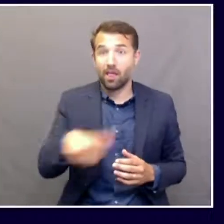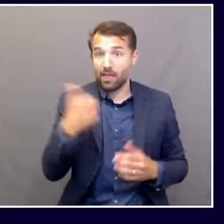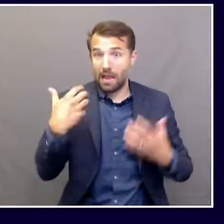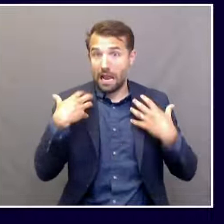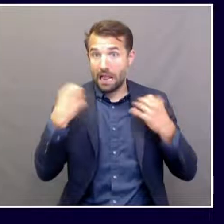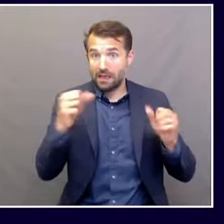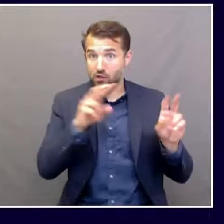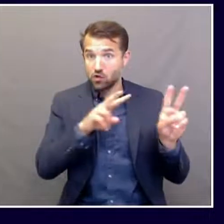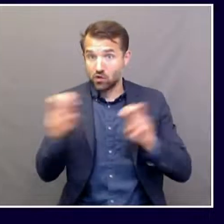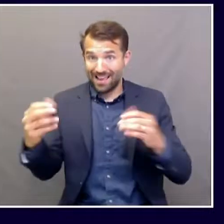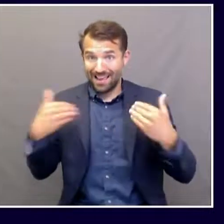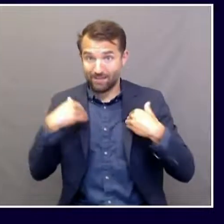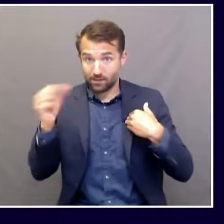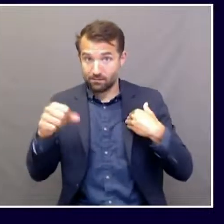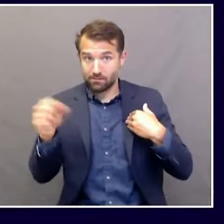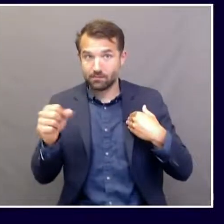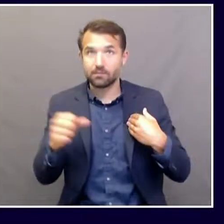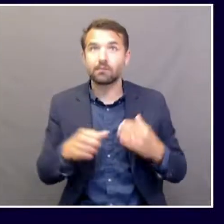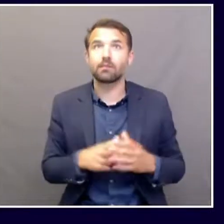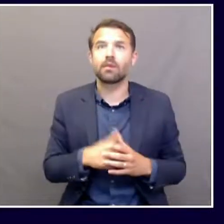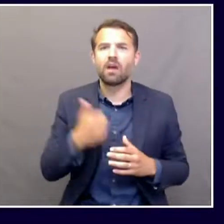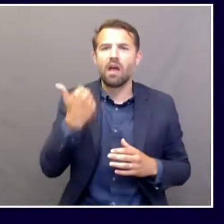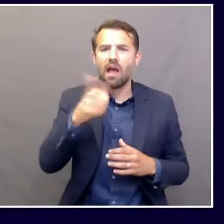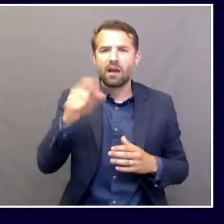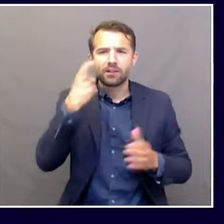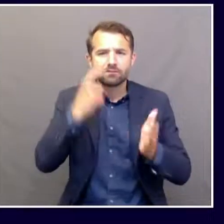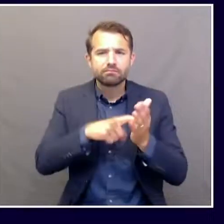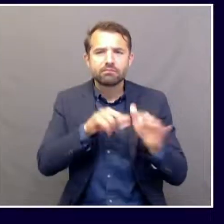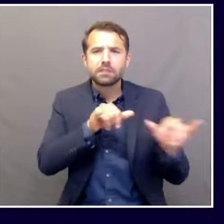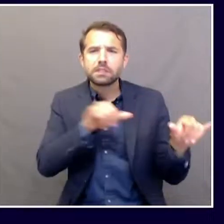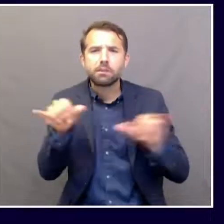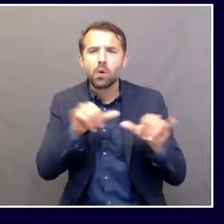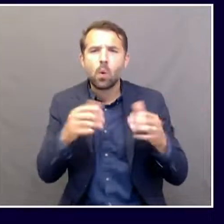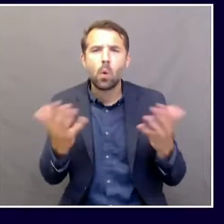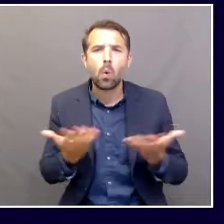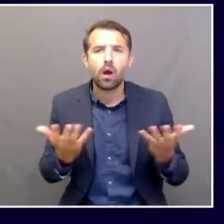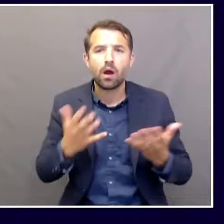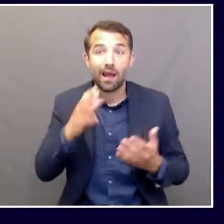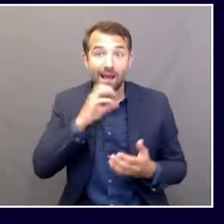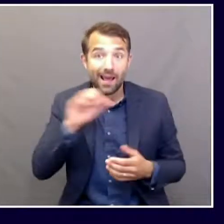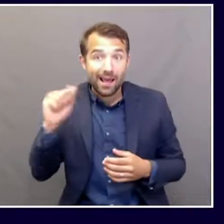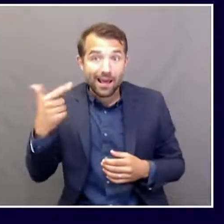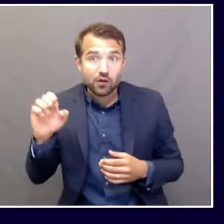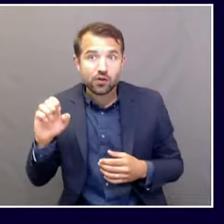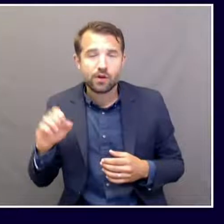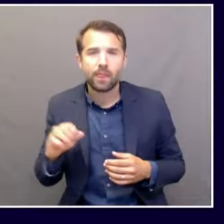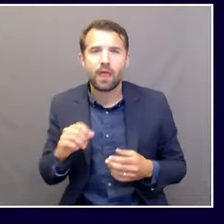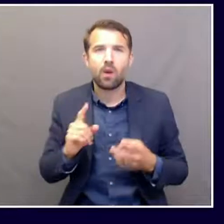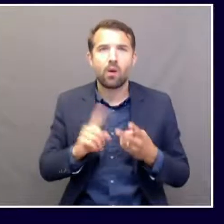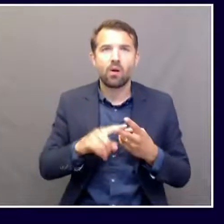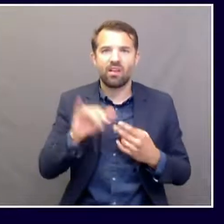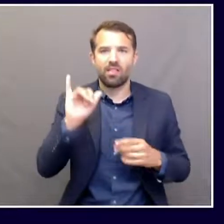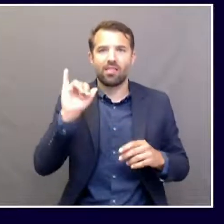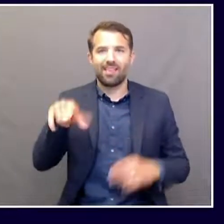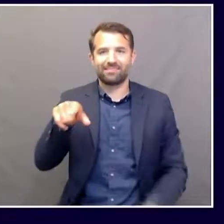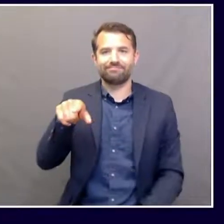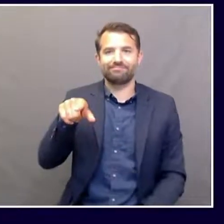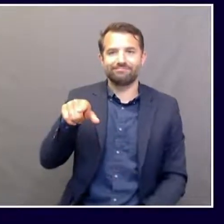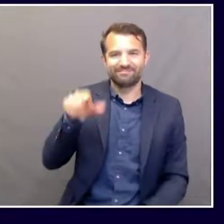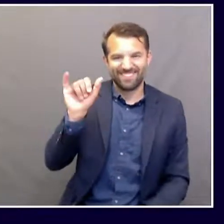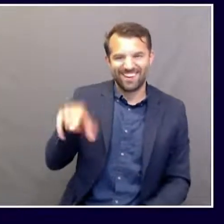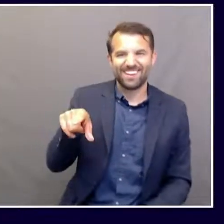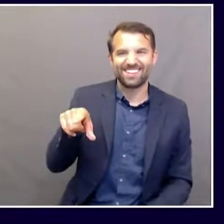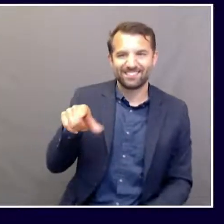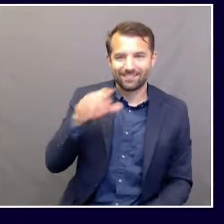other commonalities such as age or anything like that been discovered among them? You put your finger on it, Amy.